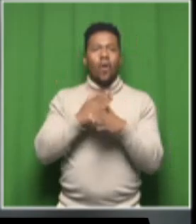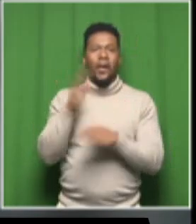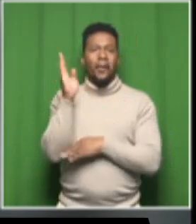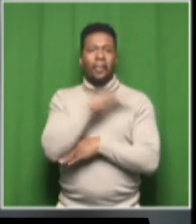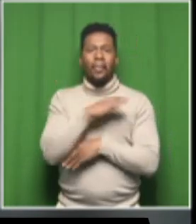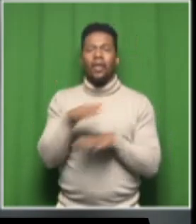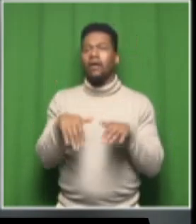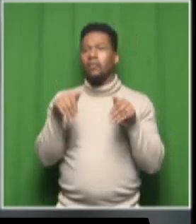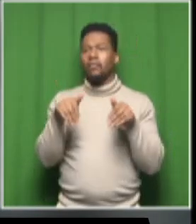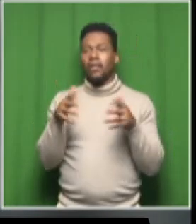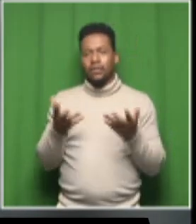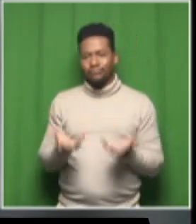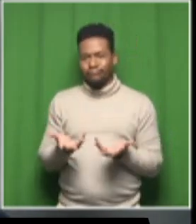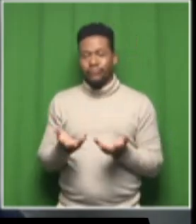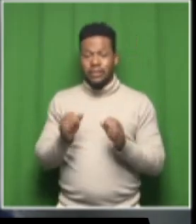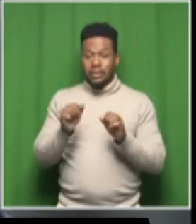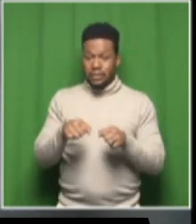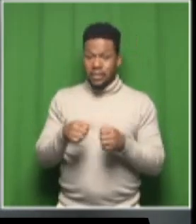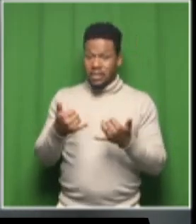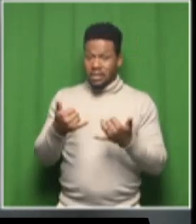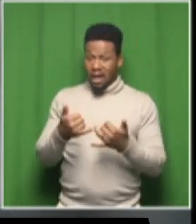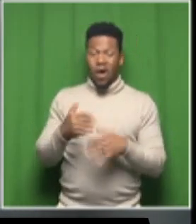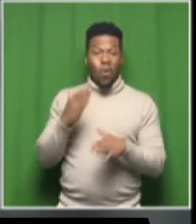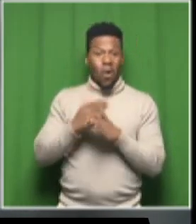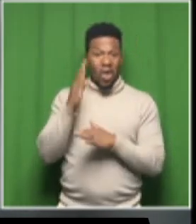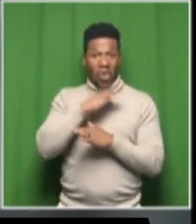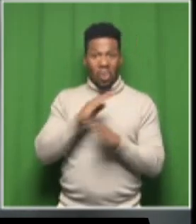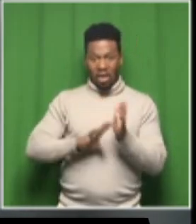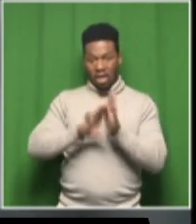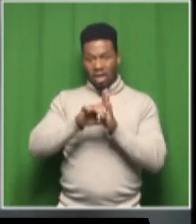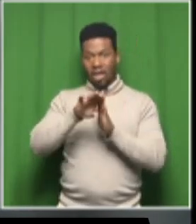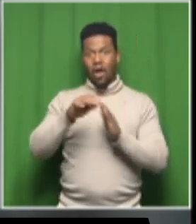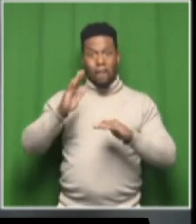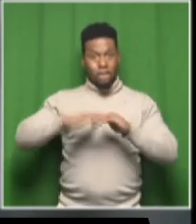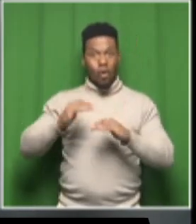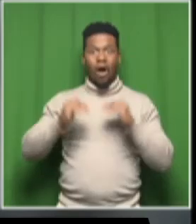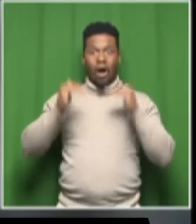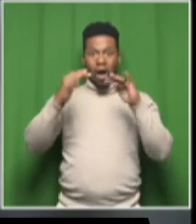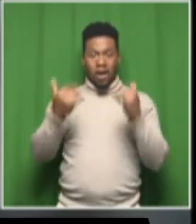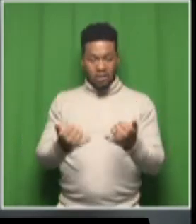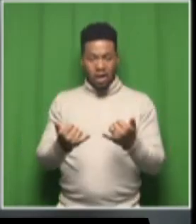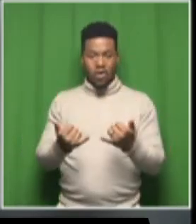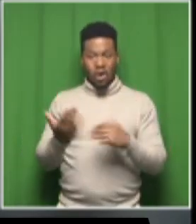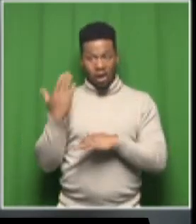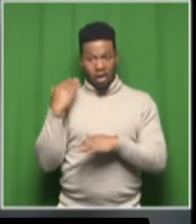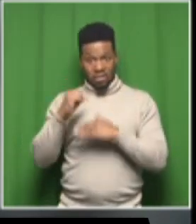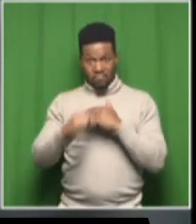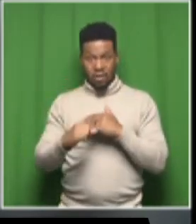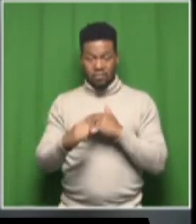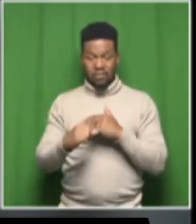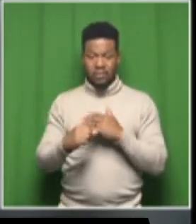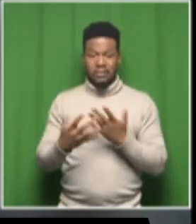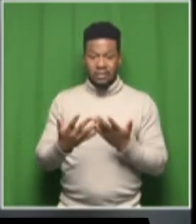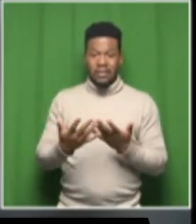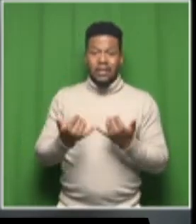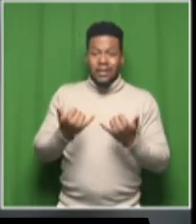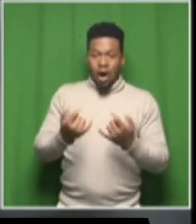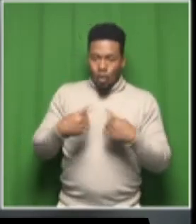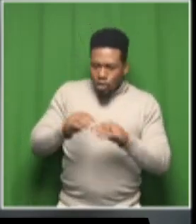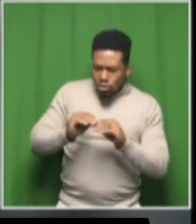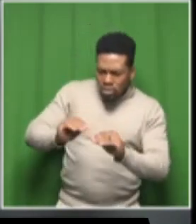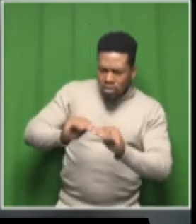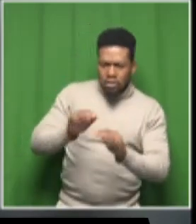up a bit now in the last month. And so what we are doing is we're teaching people that want to work. We're teaching them how to